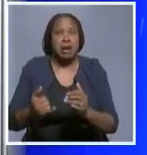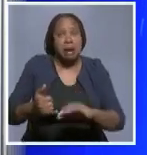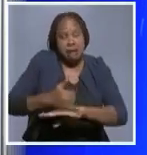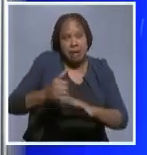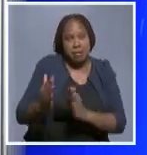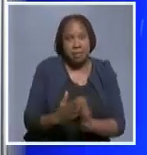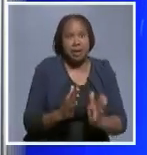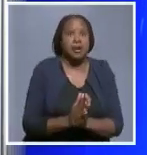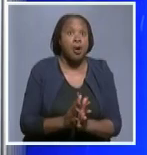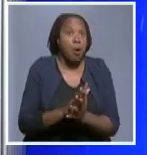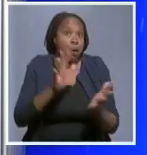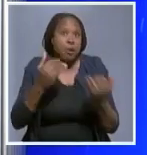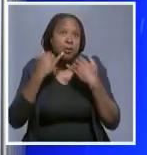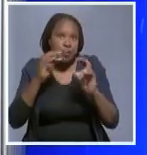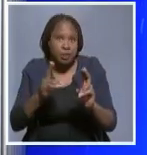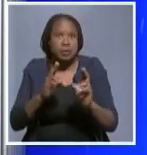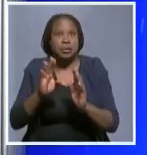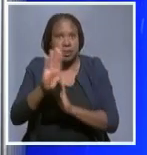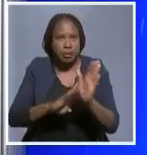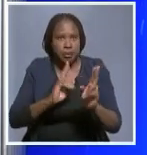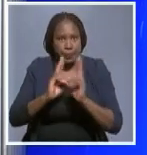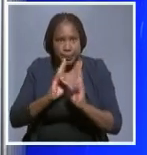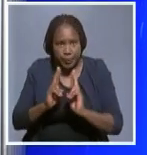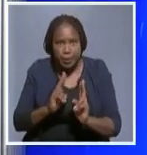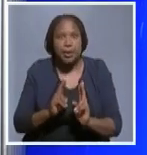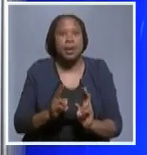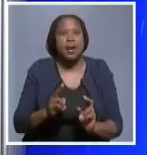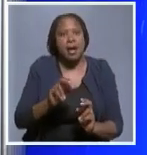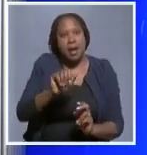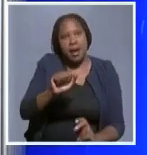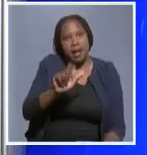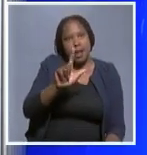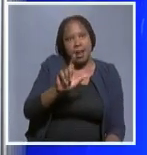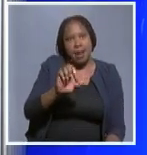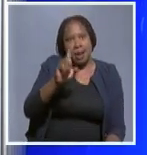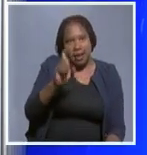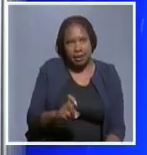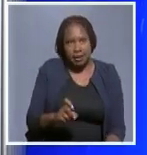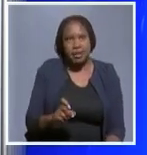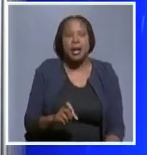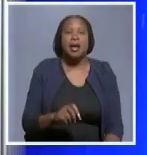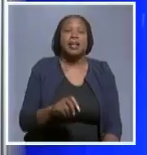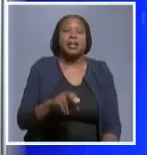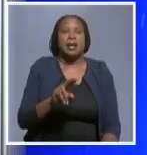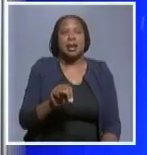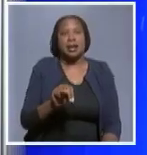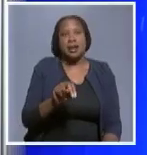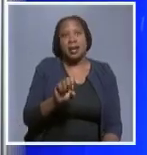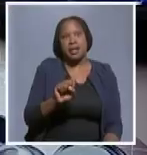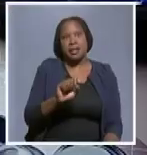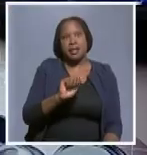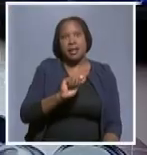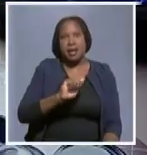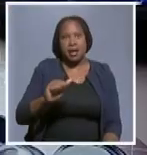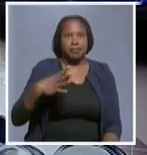Well, to shed some more light on this, we are now joined in studio by Alex Shimafeni, the NSA Statistician General. Good